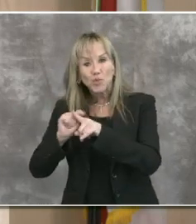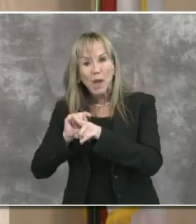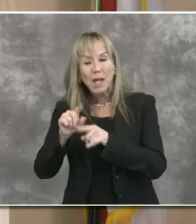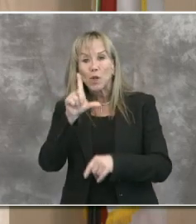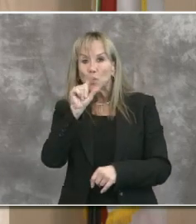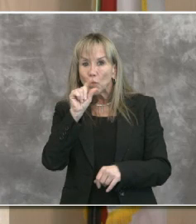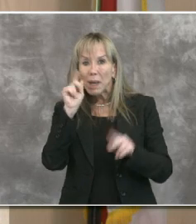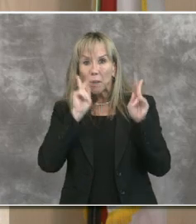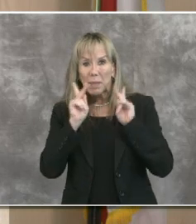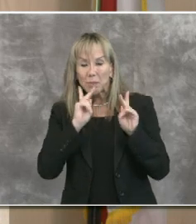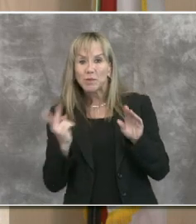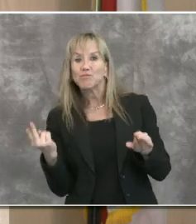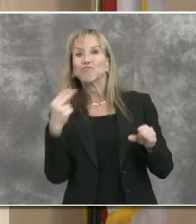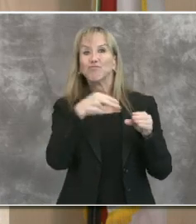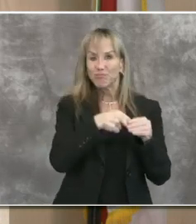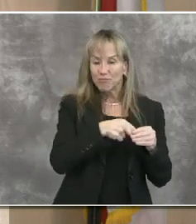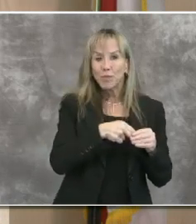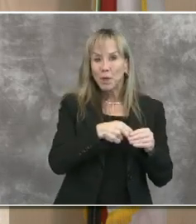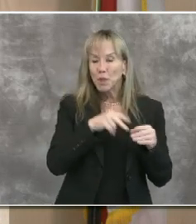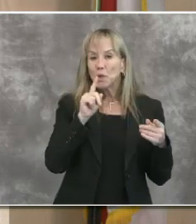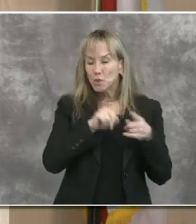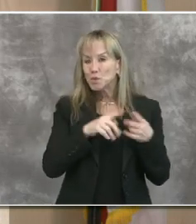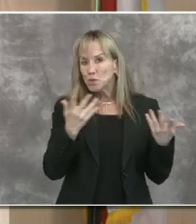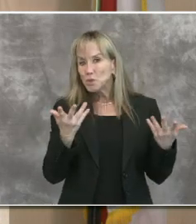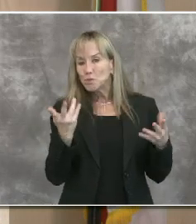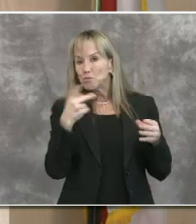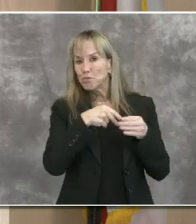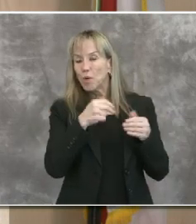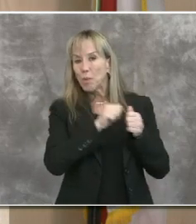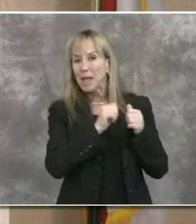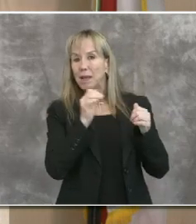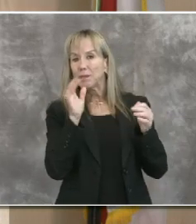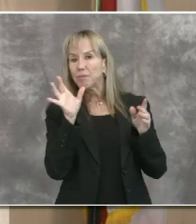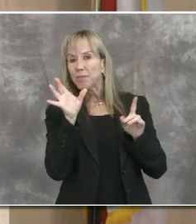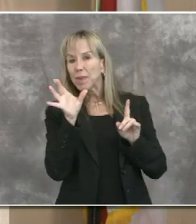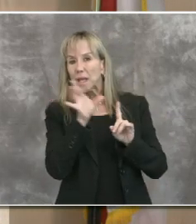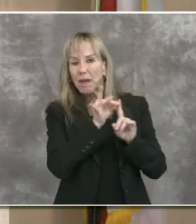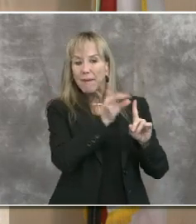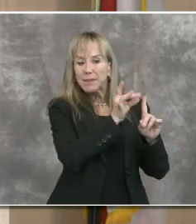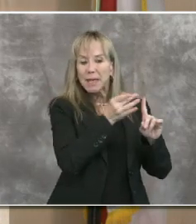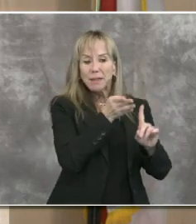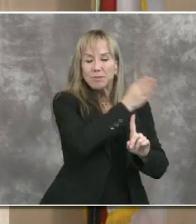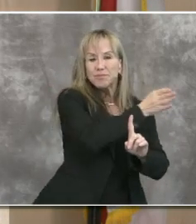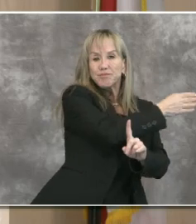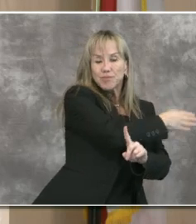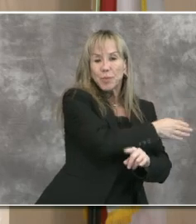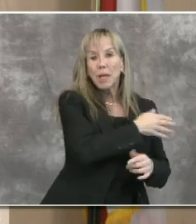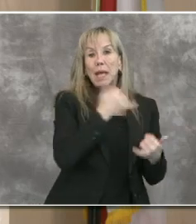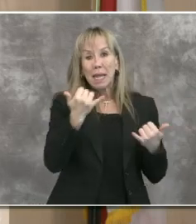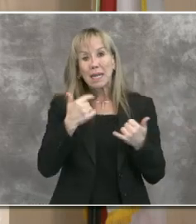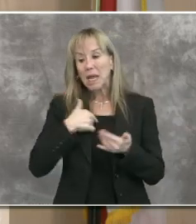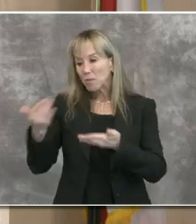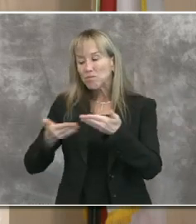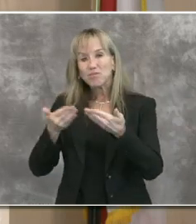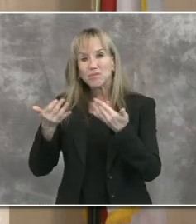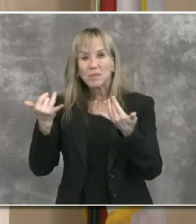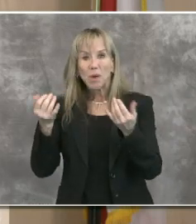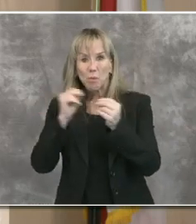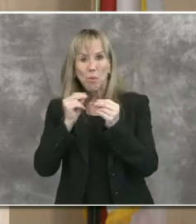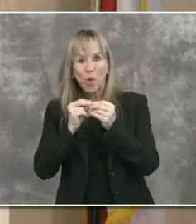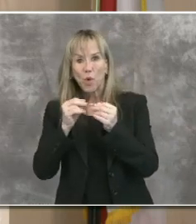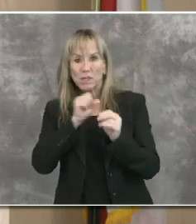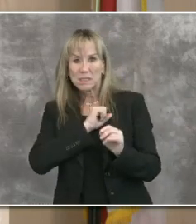been onboarded to actively participate in contact tracing. We are onboarding additional staff this week, and we